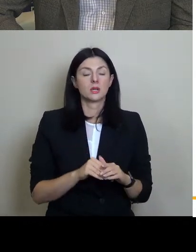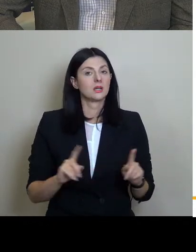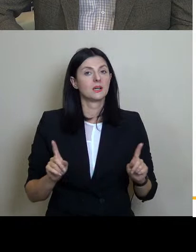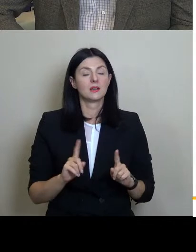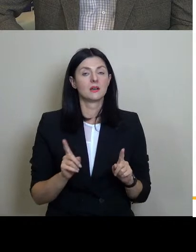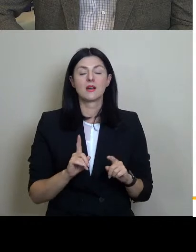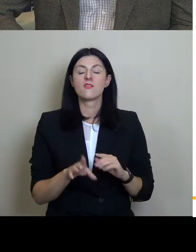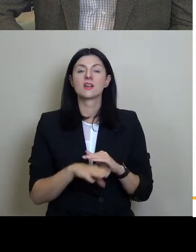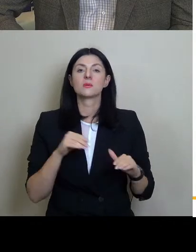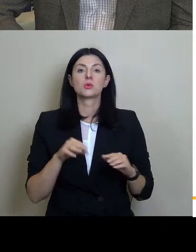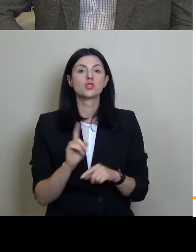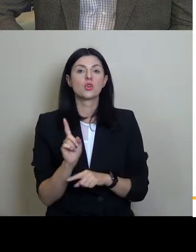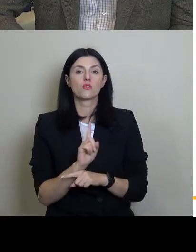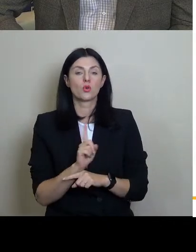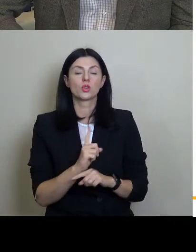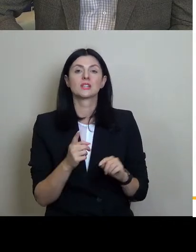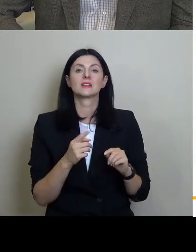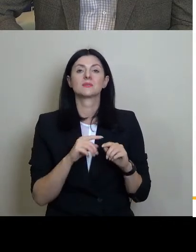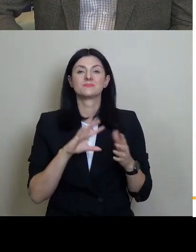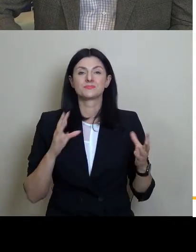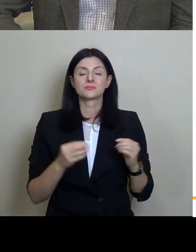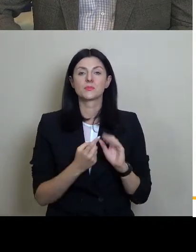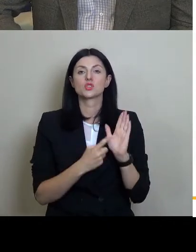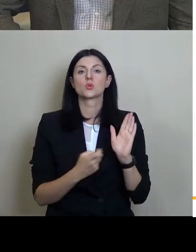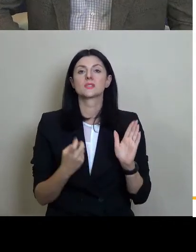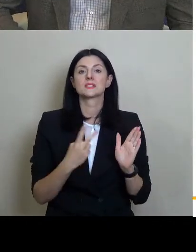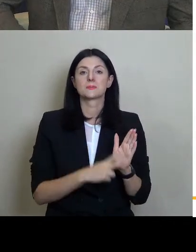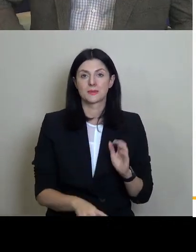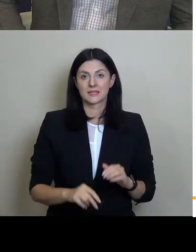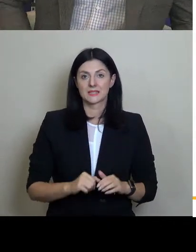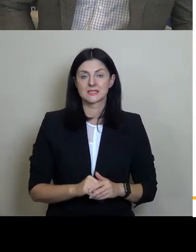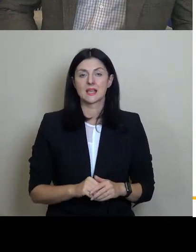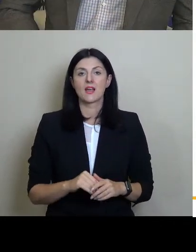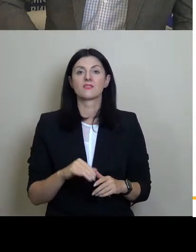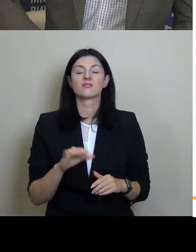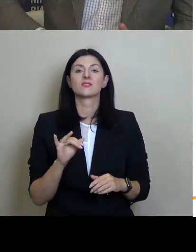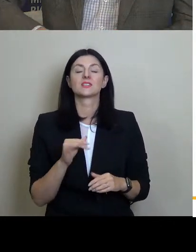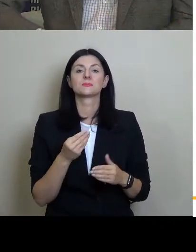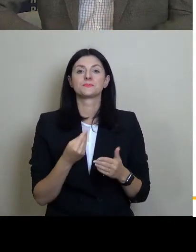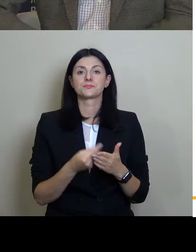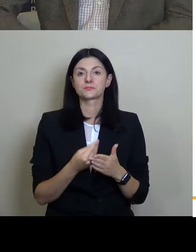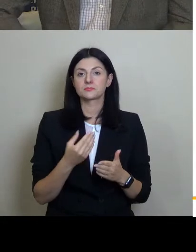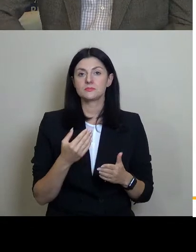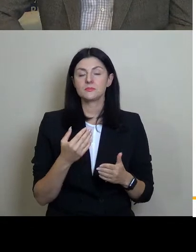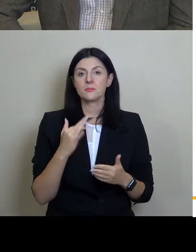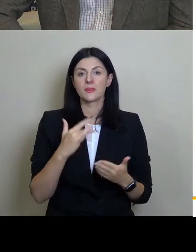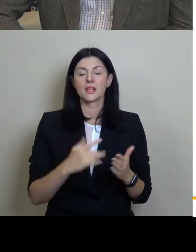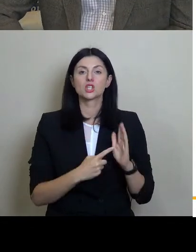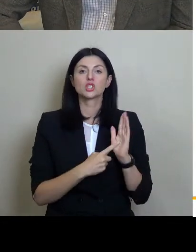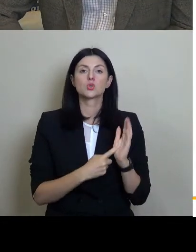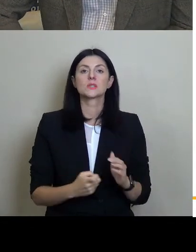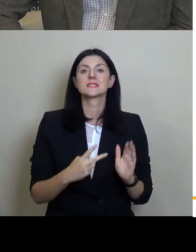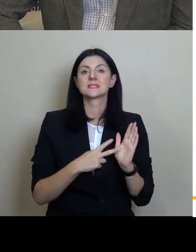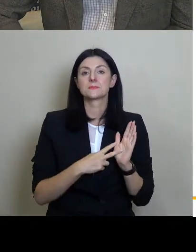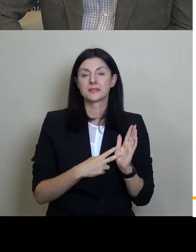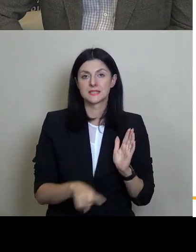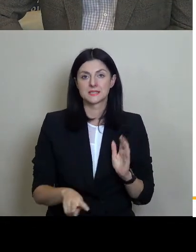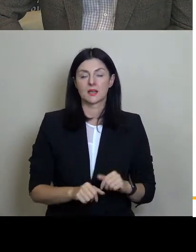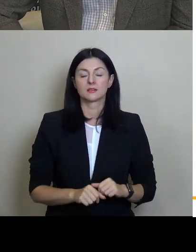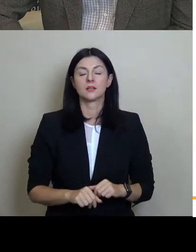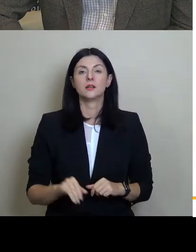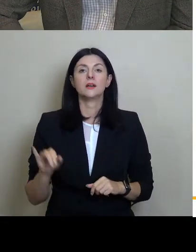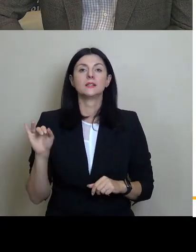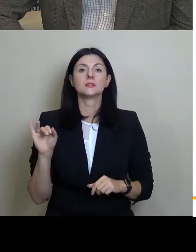in this constituency. No, from 670, from the value of the mandate. So from, in our